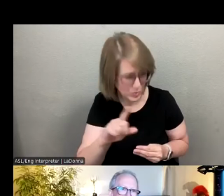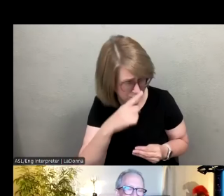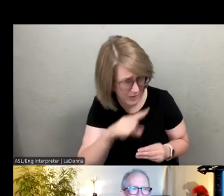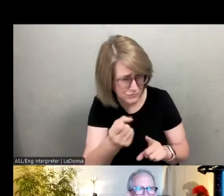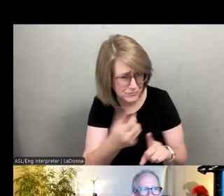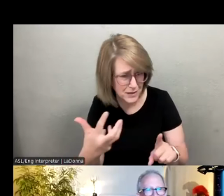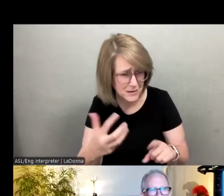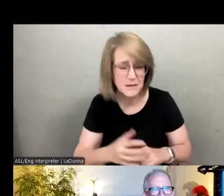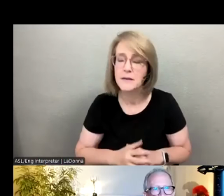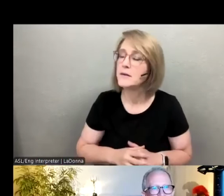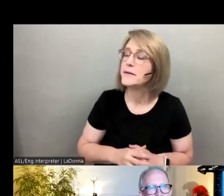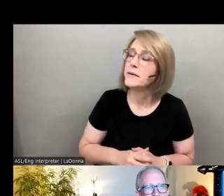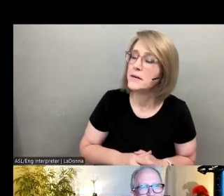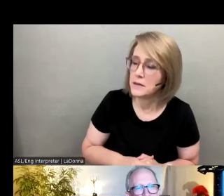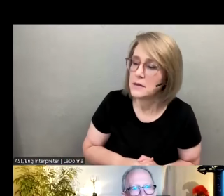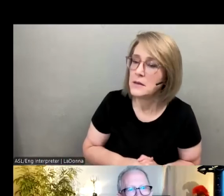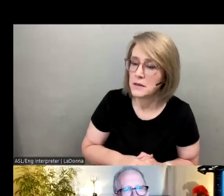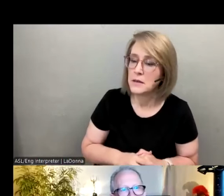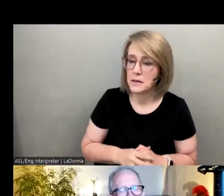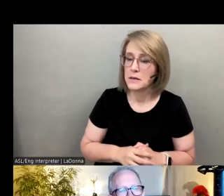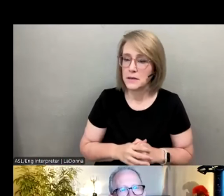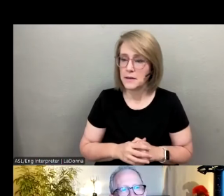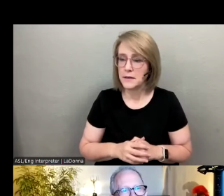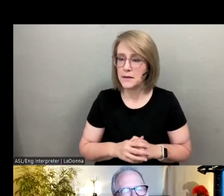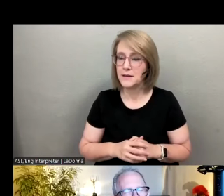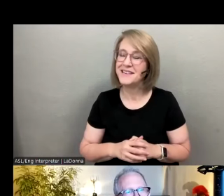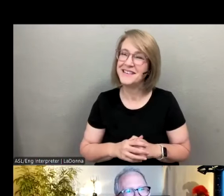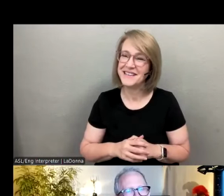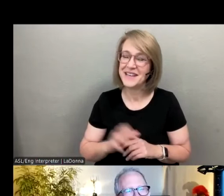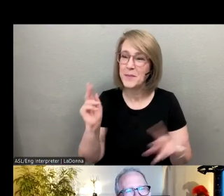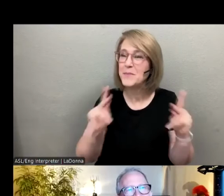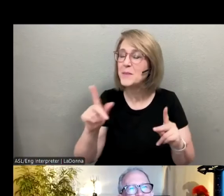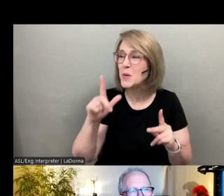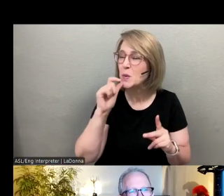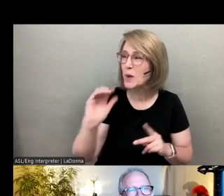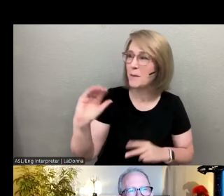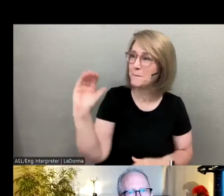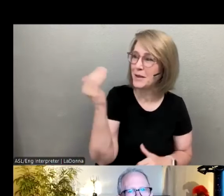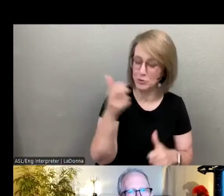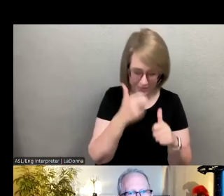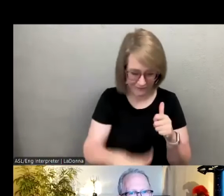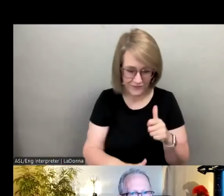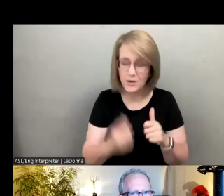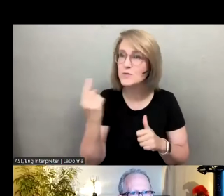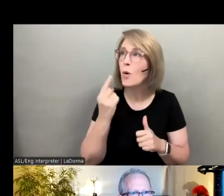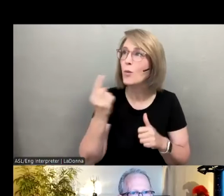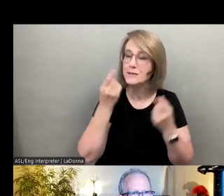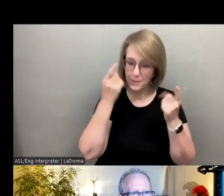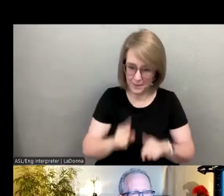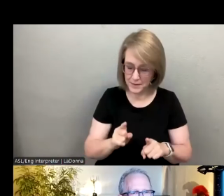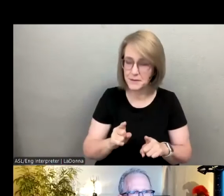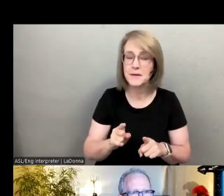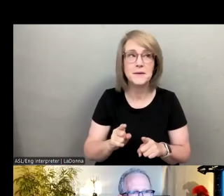Well, it's one of those things, like even people that appear tough, man, there's something always going on. And I think one of the reasons I put on a